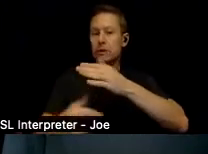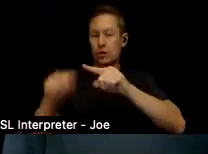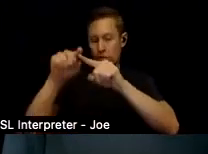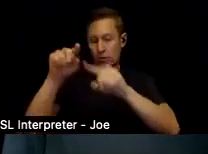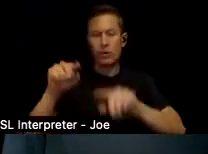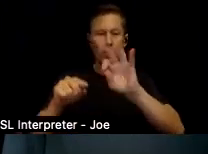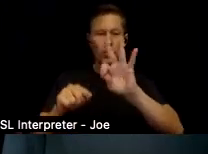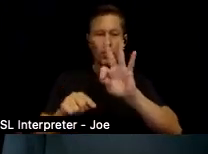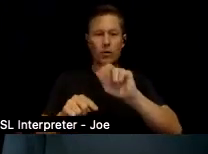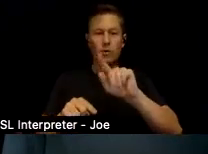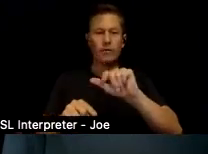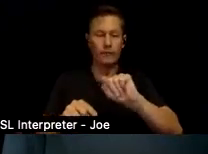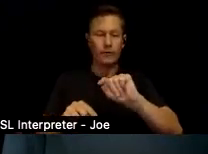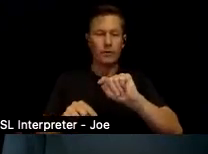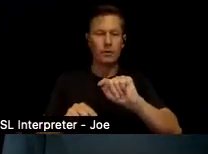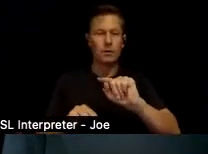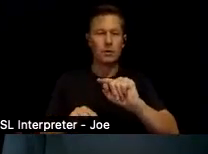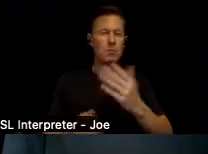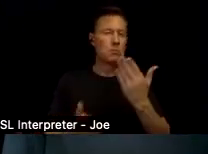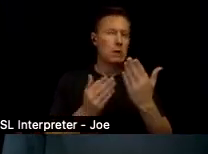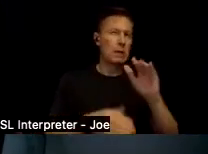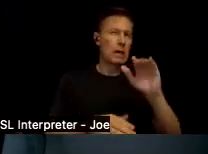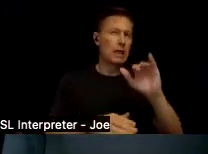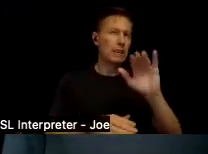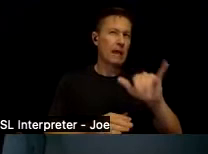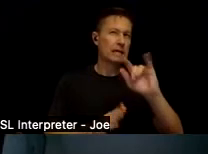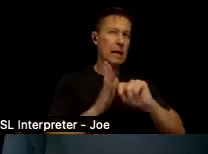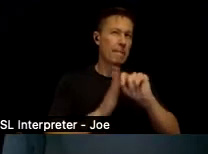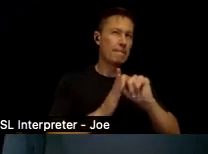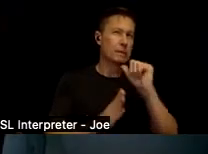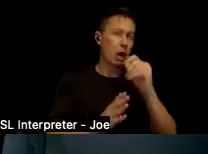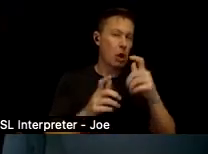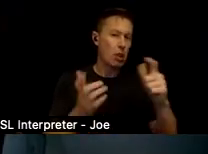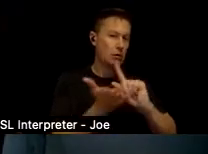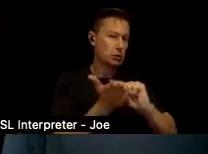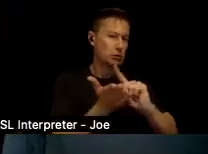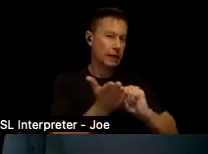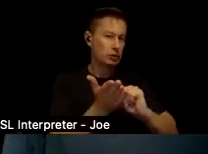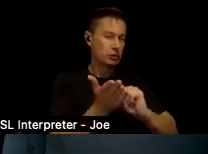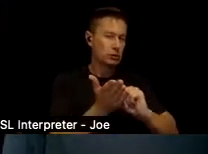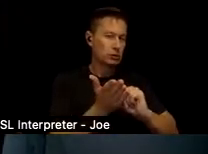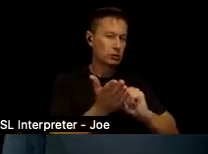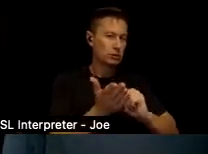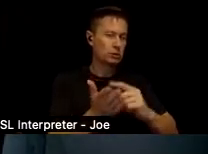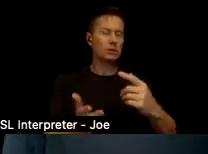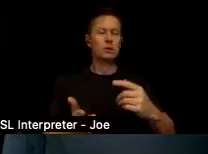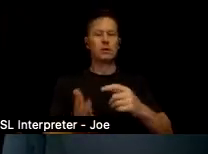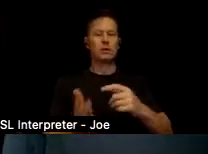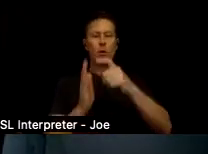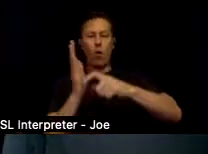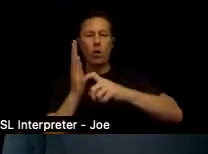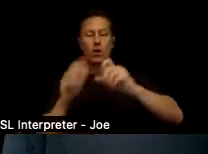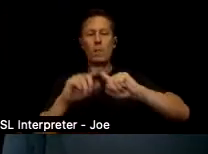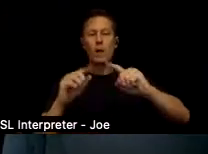not sure how much press this got at the time, but there was actually what was called then a level